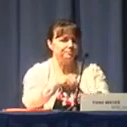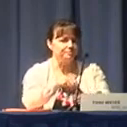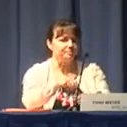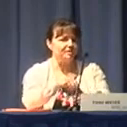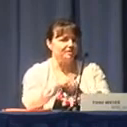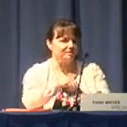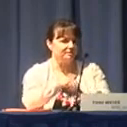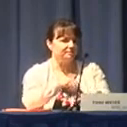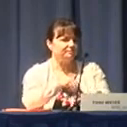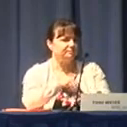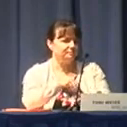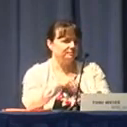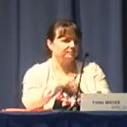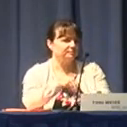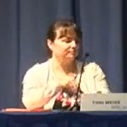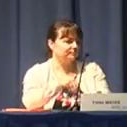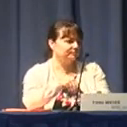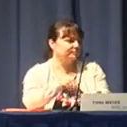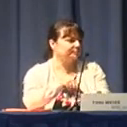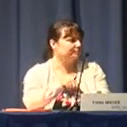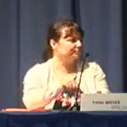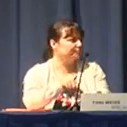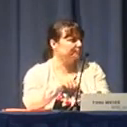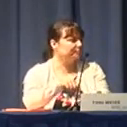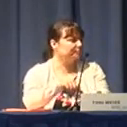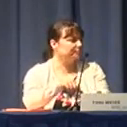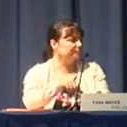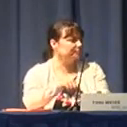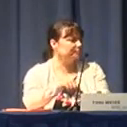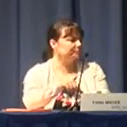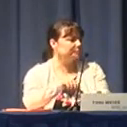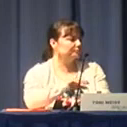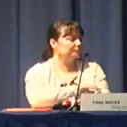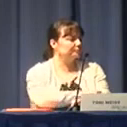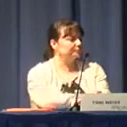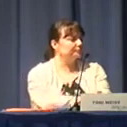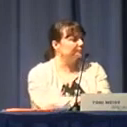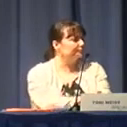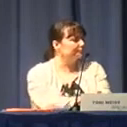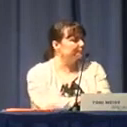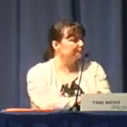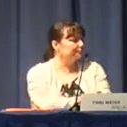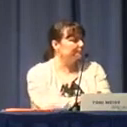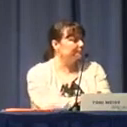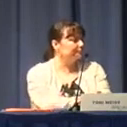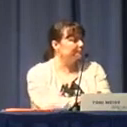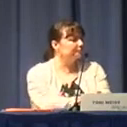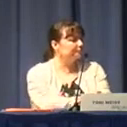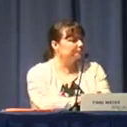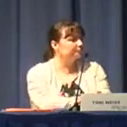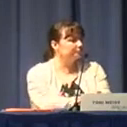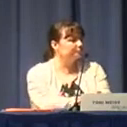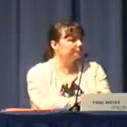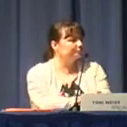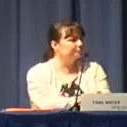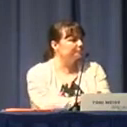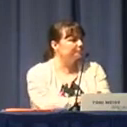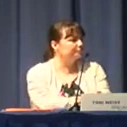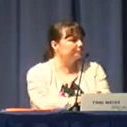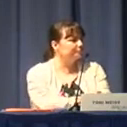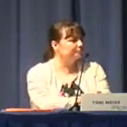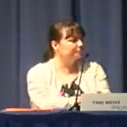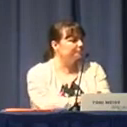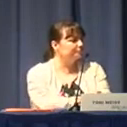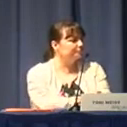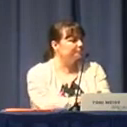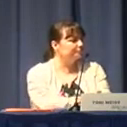they were much more successful. So this could very easily be used to provide examples related to that student's passion that you might not find